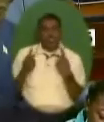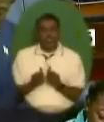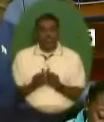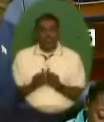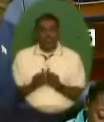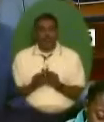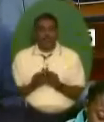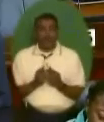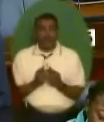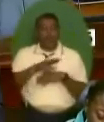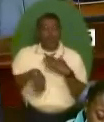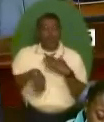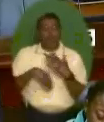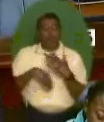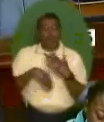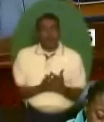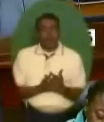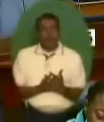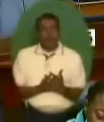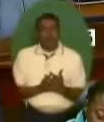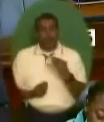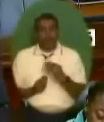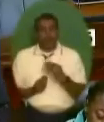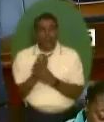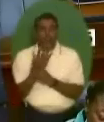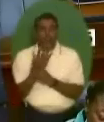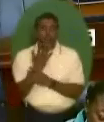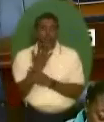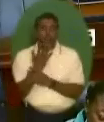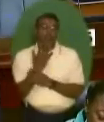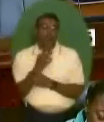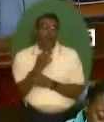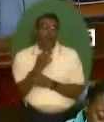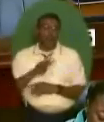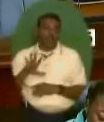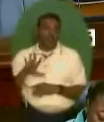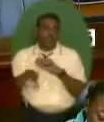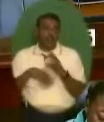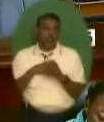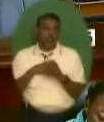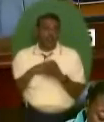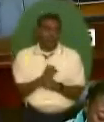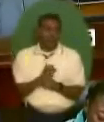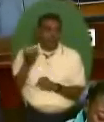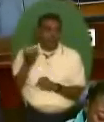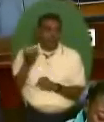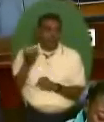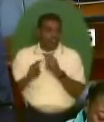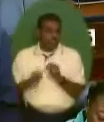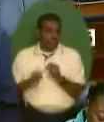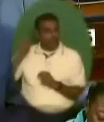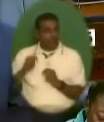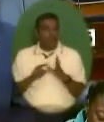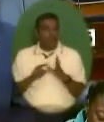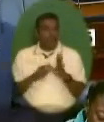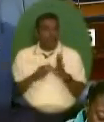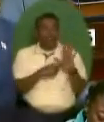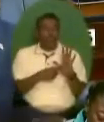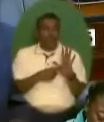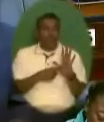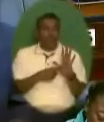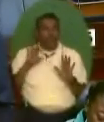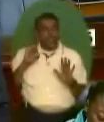A review of the birth and growth of the energy sector during the past 25 years in Trinidad and Tobago will show the establishment of